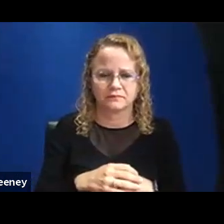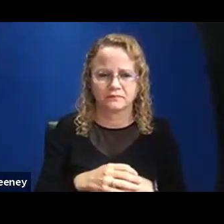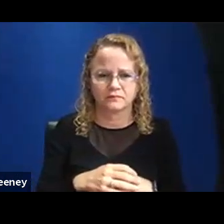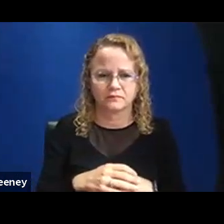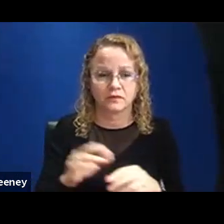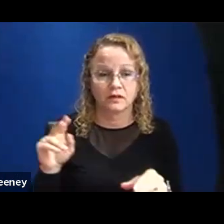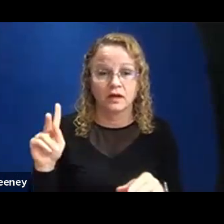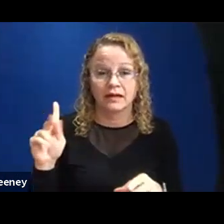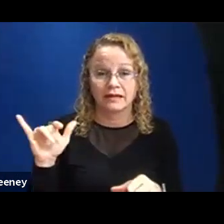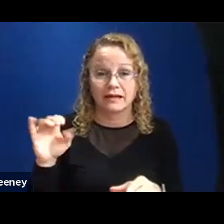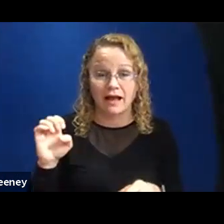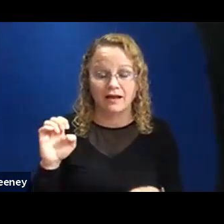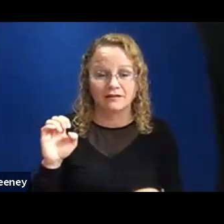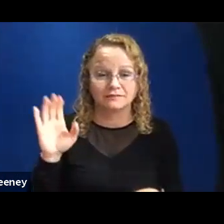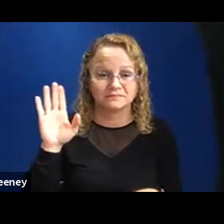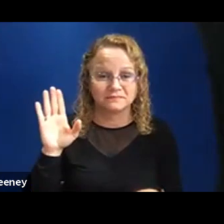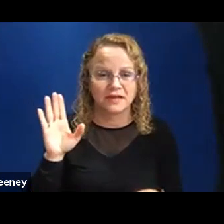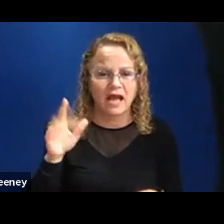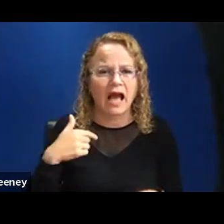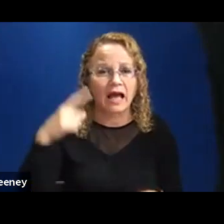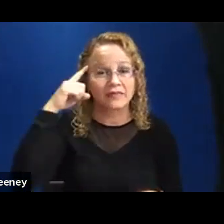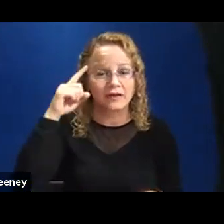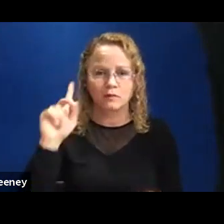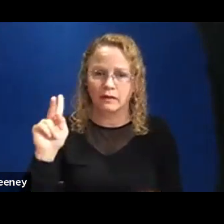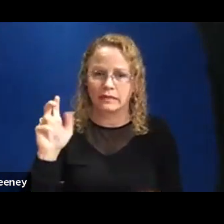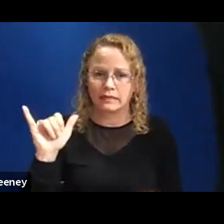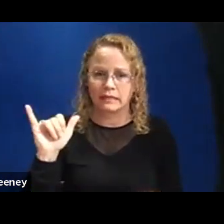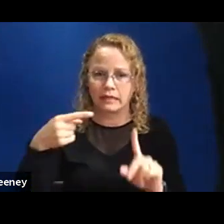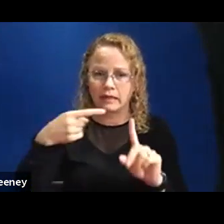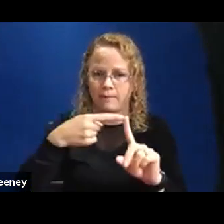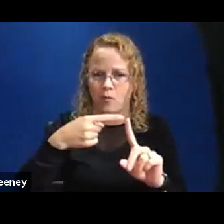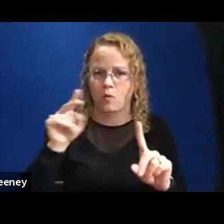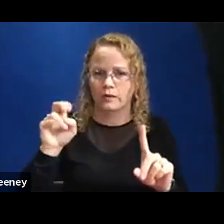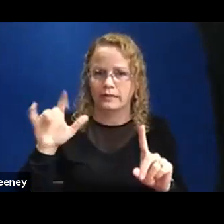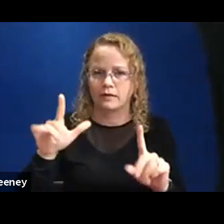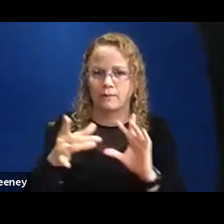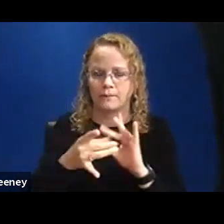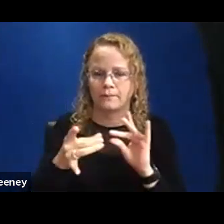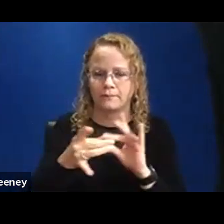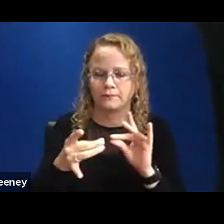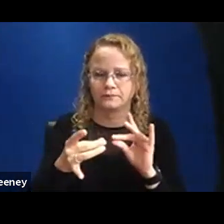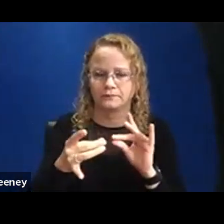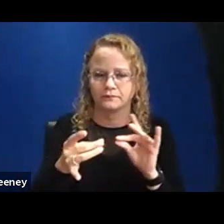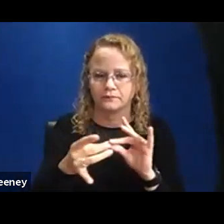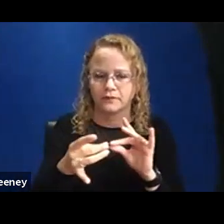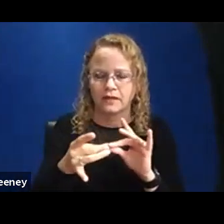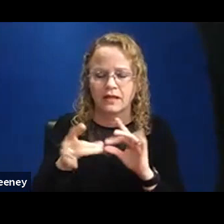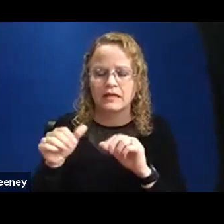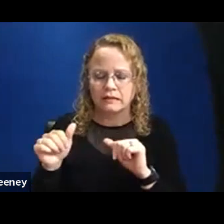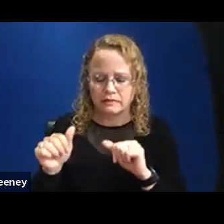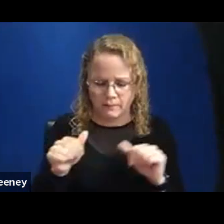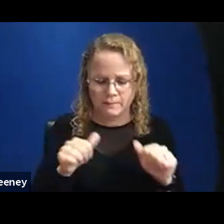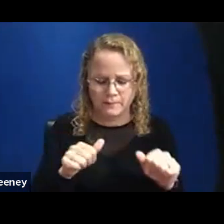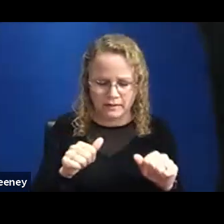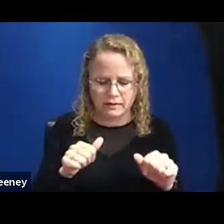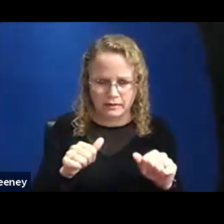I'll chime in there as well. I think one of the key points that Neil mentioned was the ability and